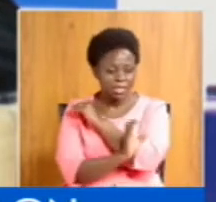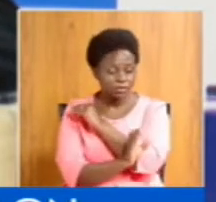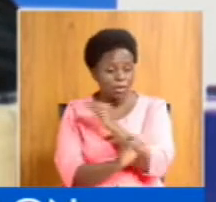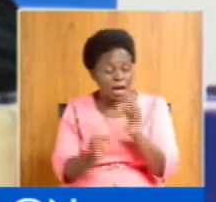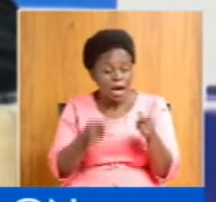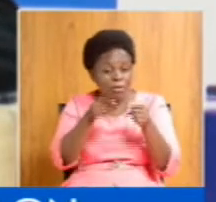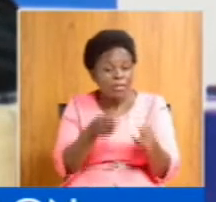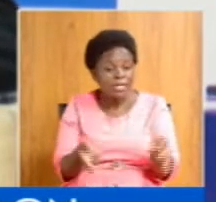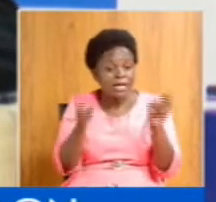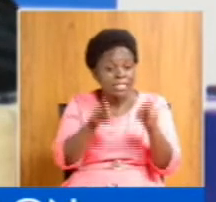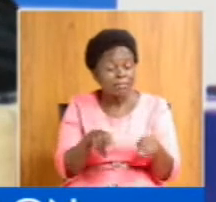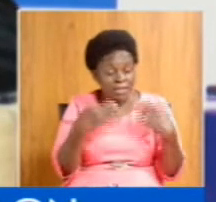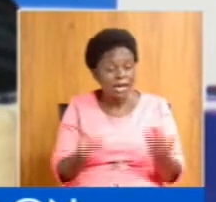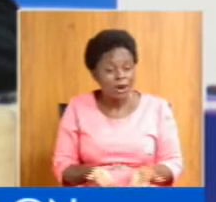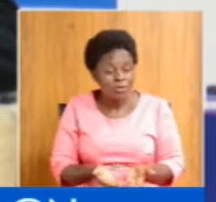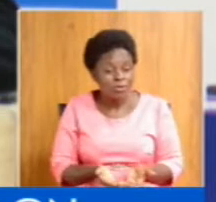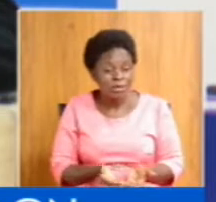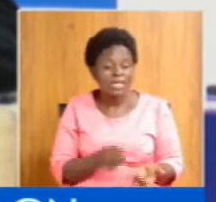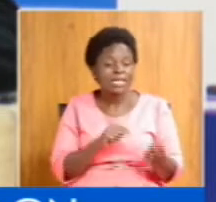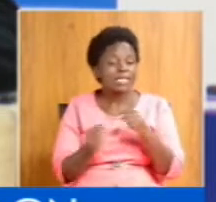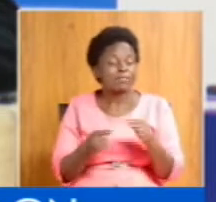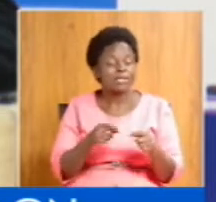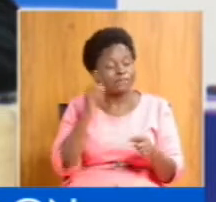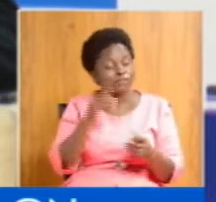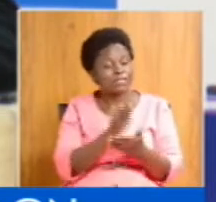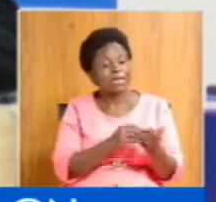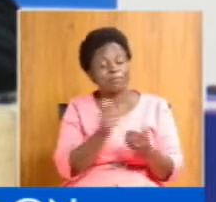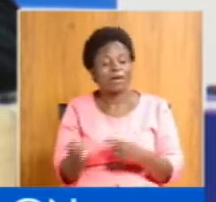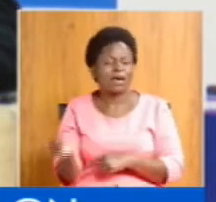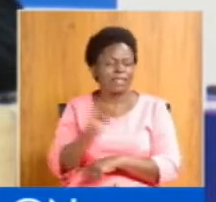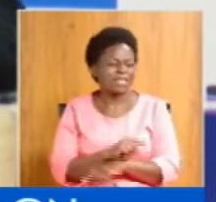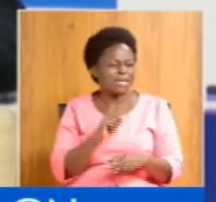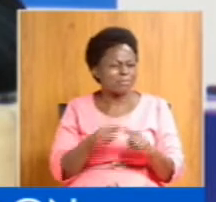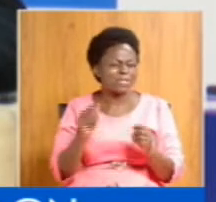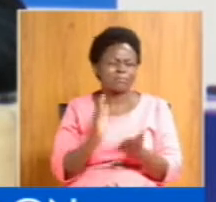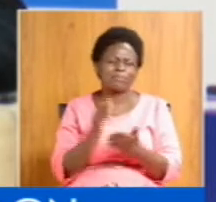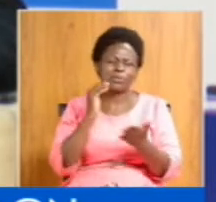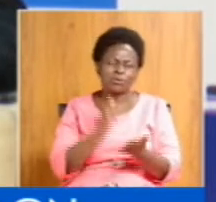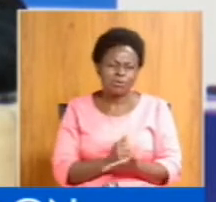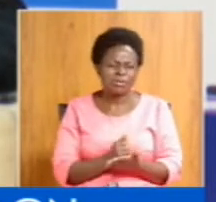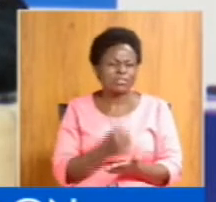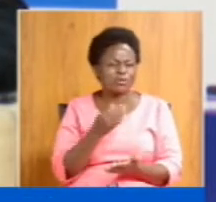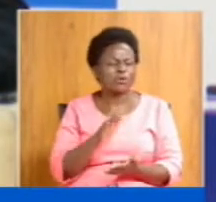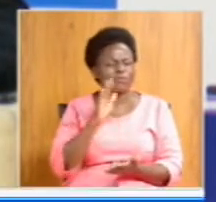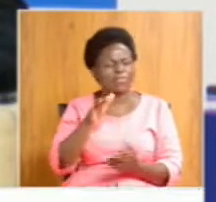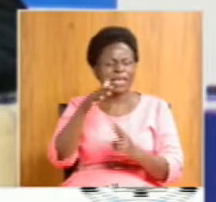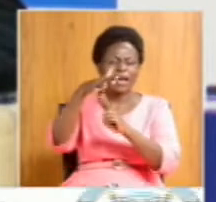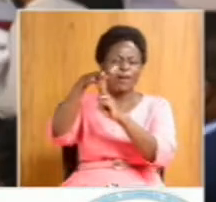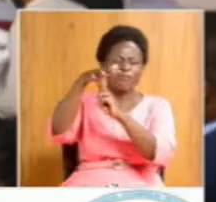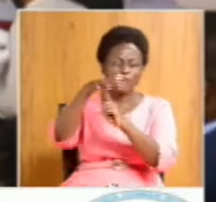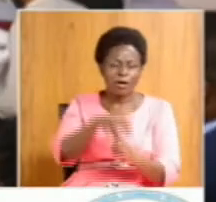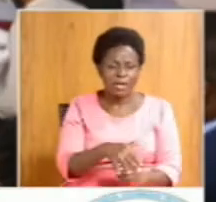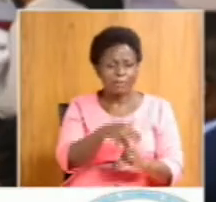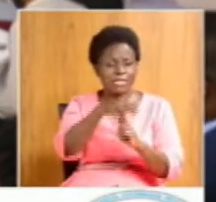that has happened may be a debate for some other day. But because of their vulnerability